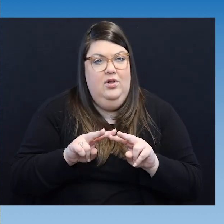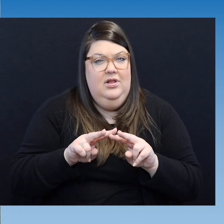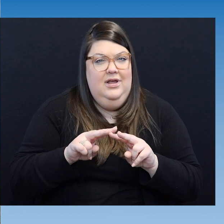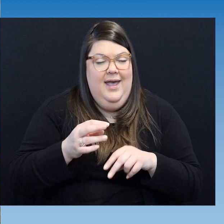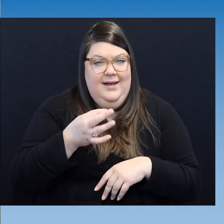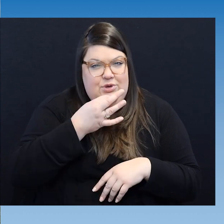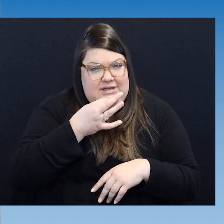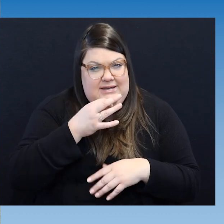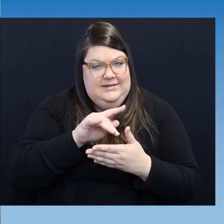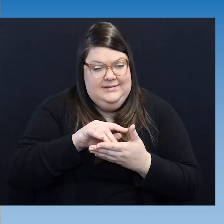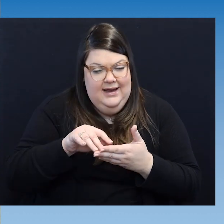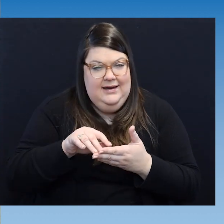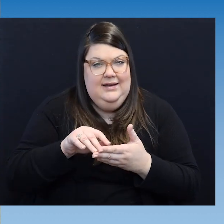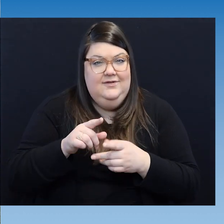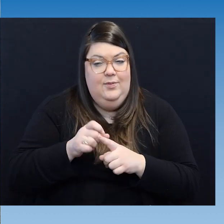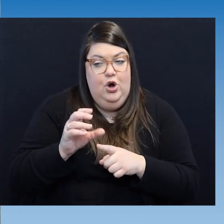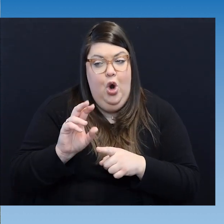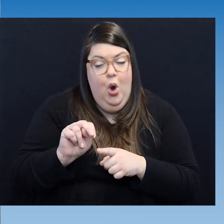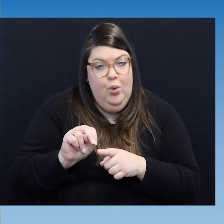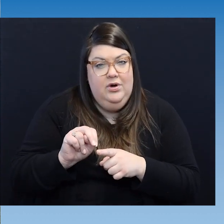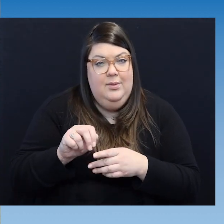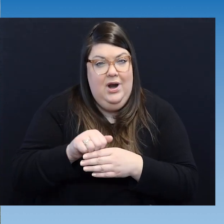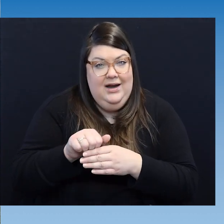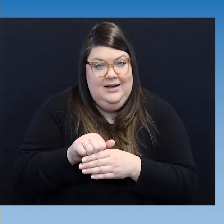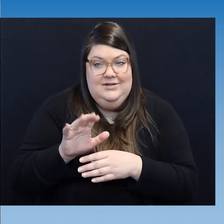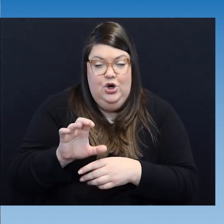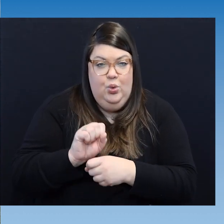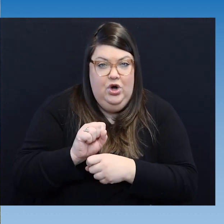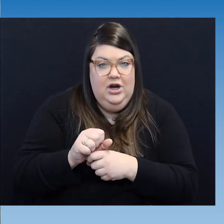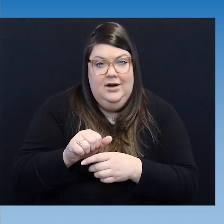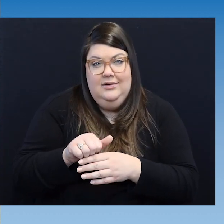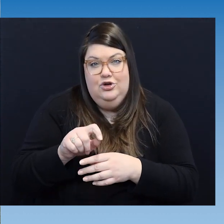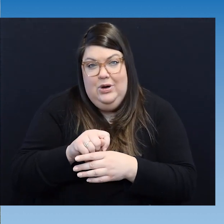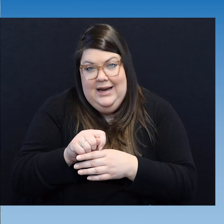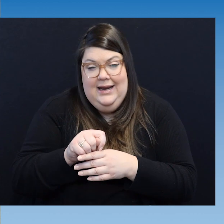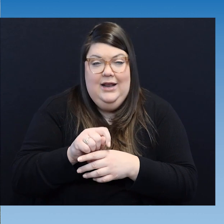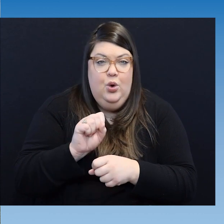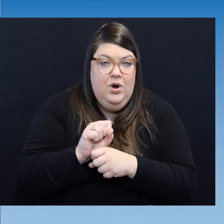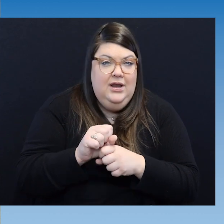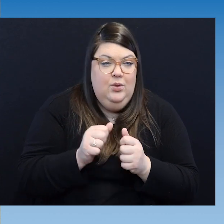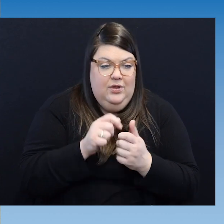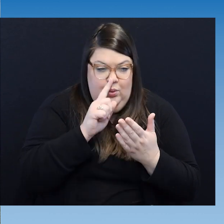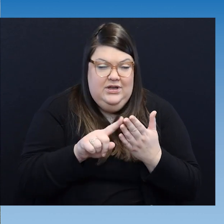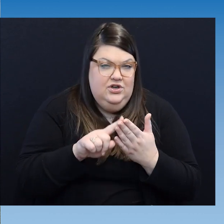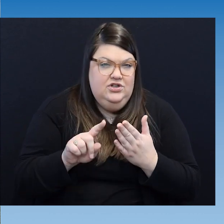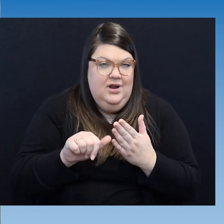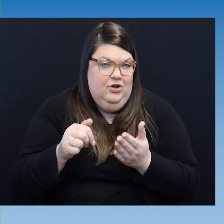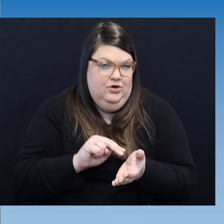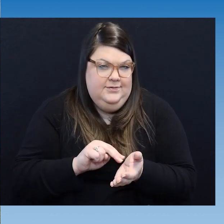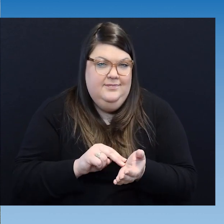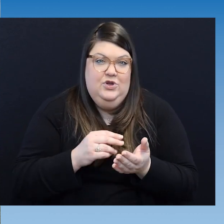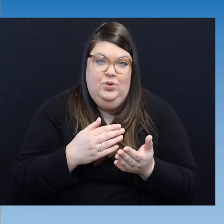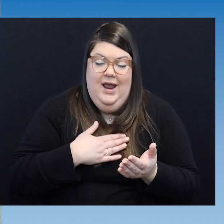own practice, as well as from her work training and working in research with other nurses. So we're really happy to have you